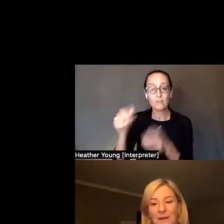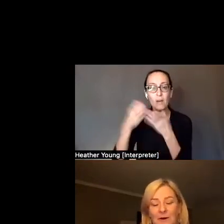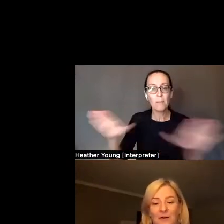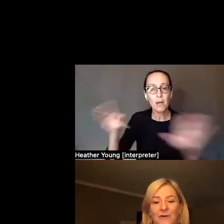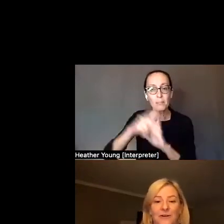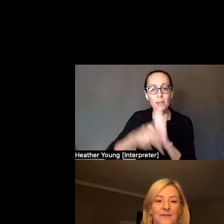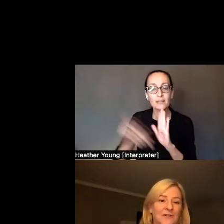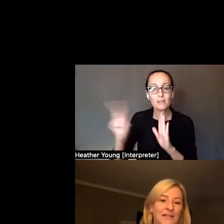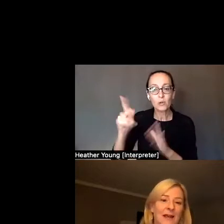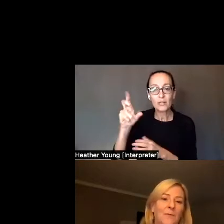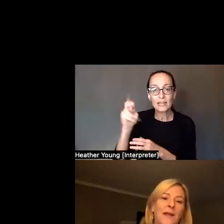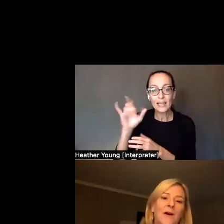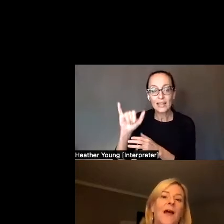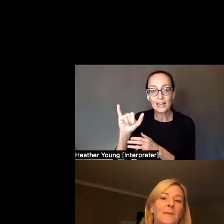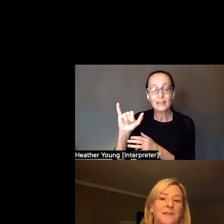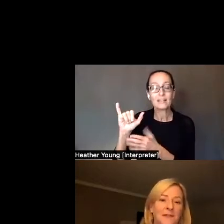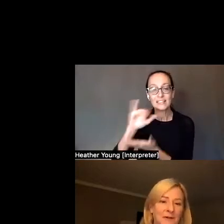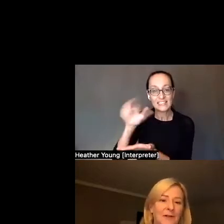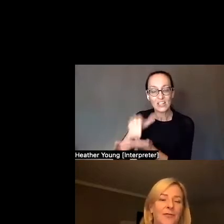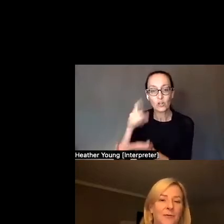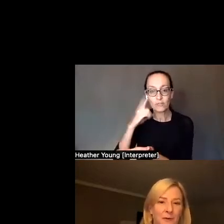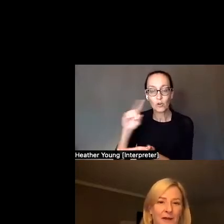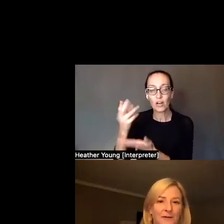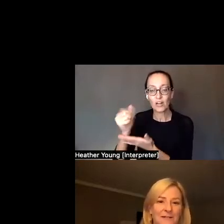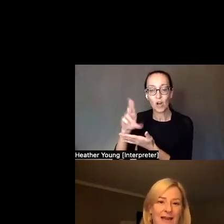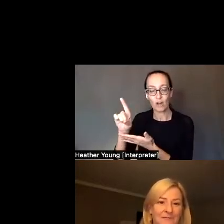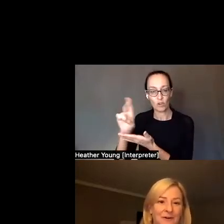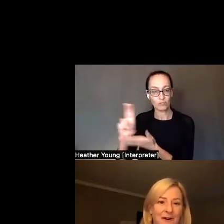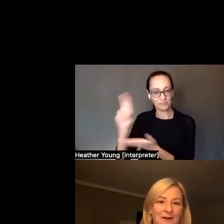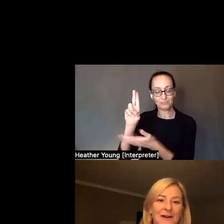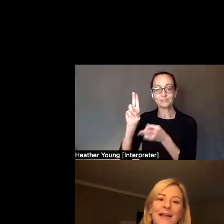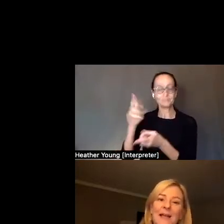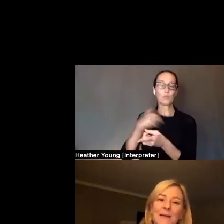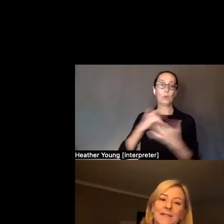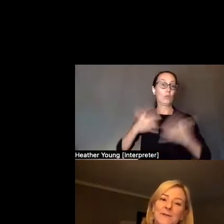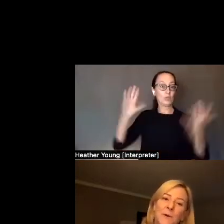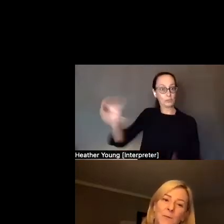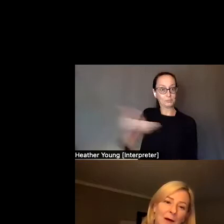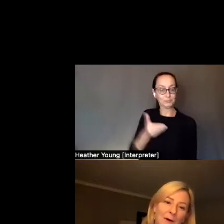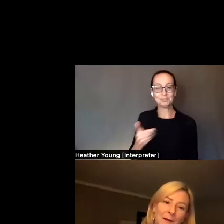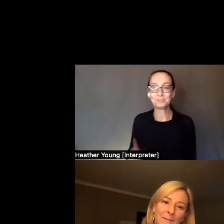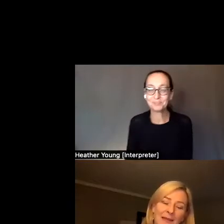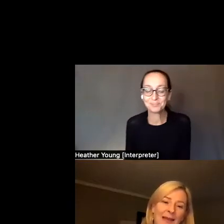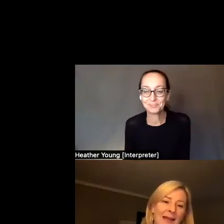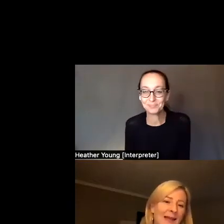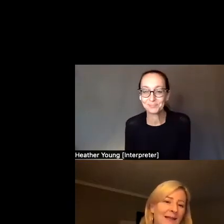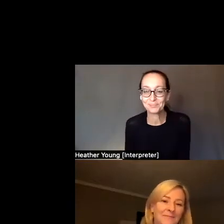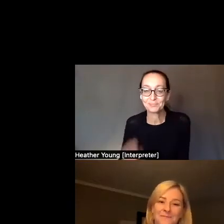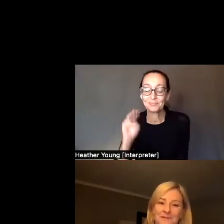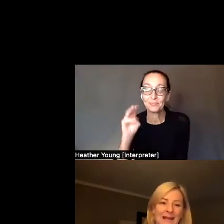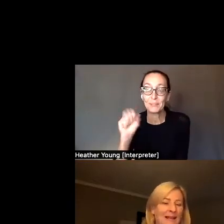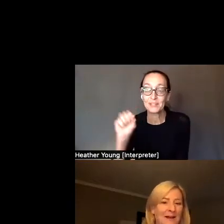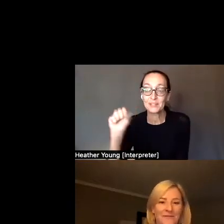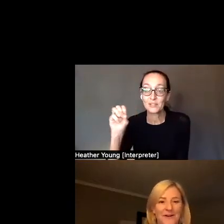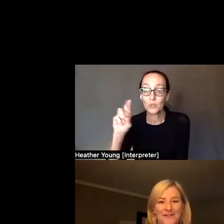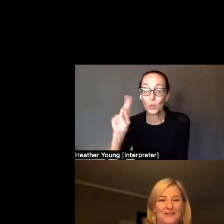Government, Harvard University. And we are absolutely thrilled to have her here. Ms. Sorkin, welcome, and